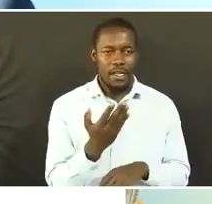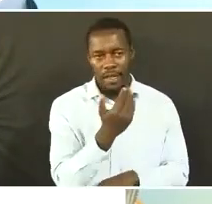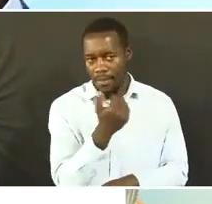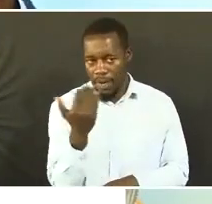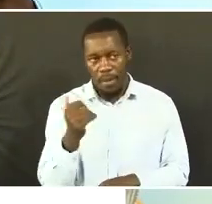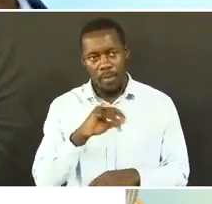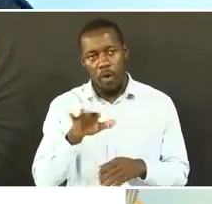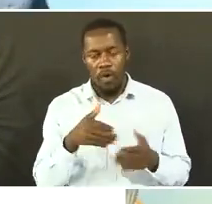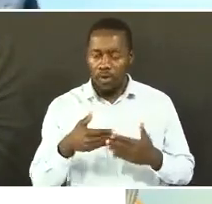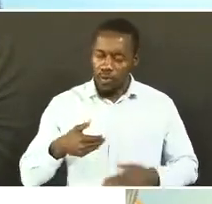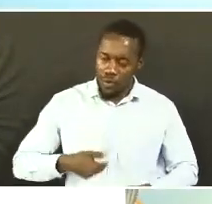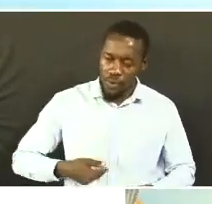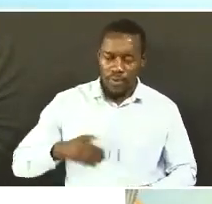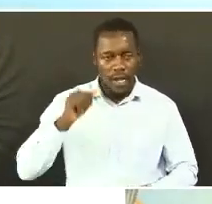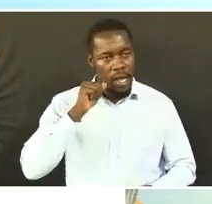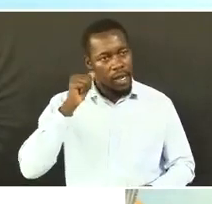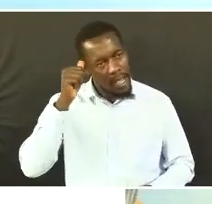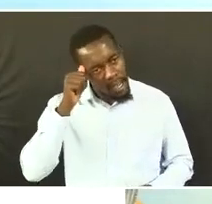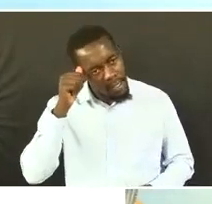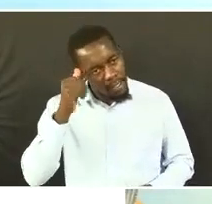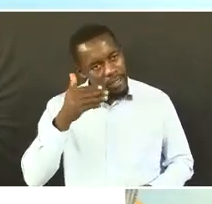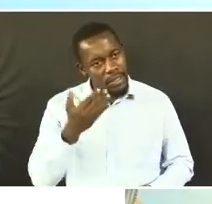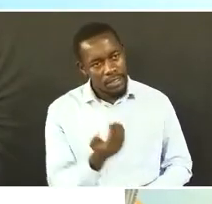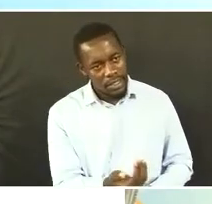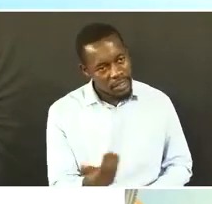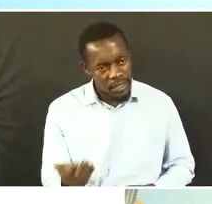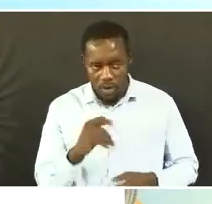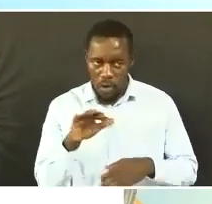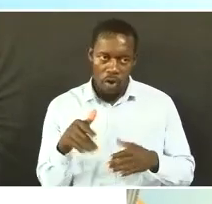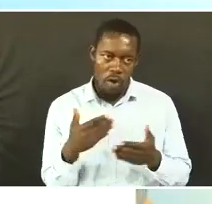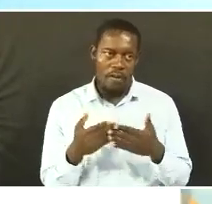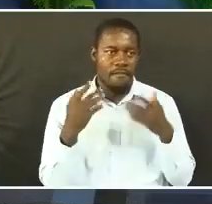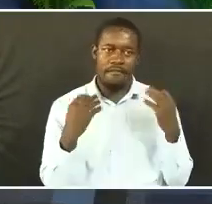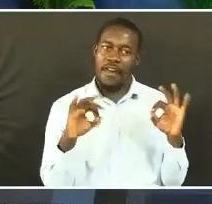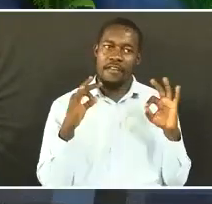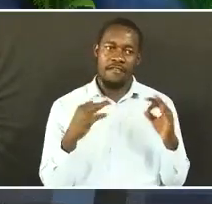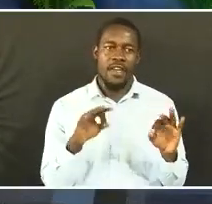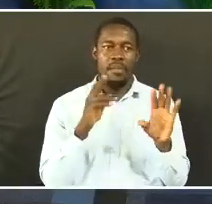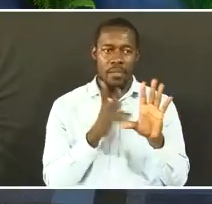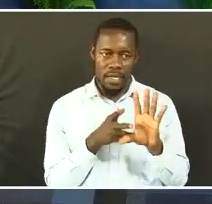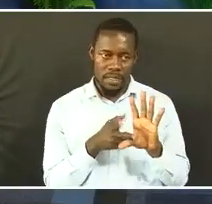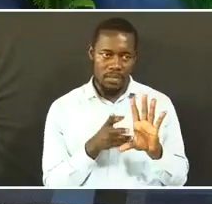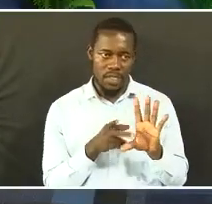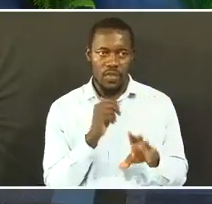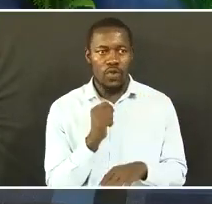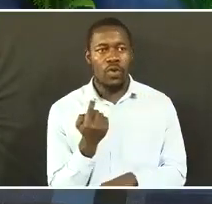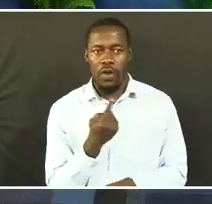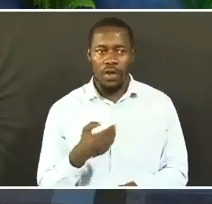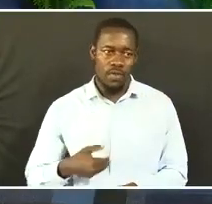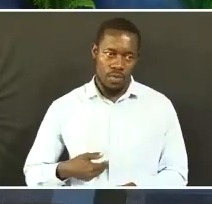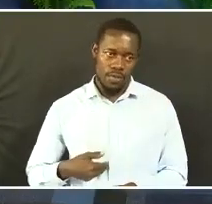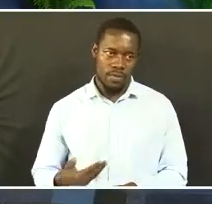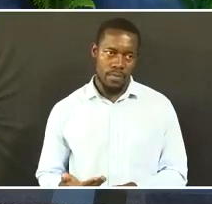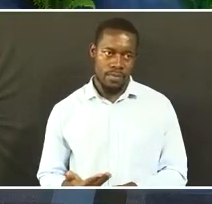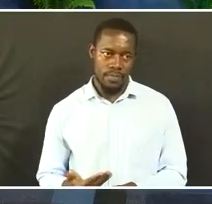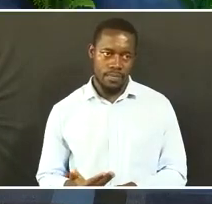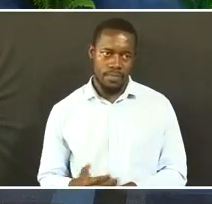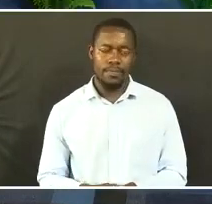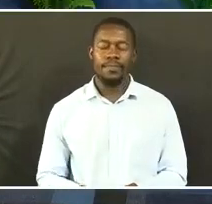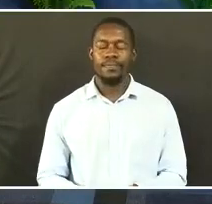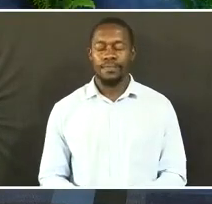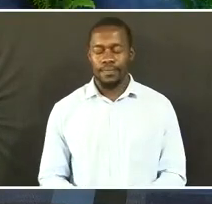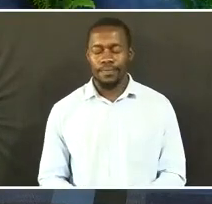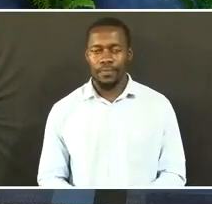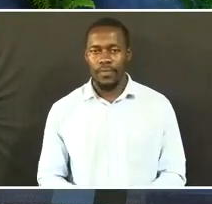have traveled across 100 countries. I have spoken to over millions of young people. A